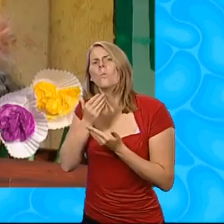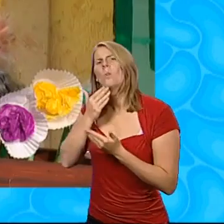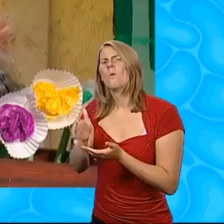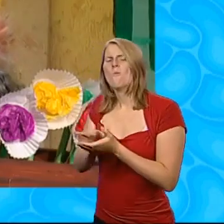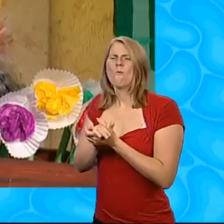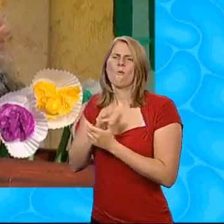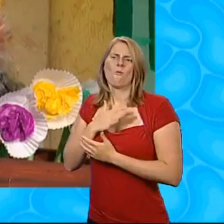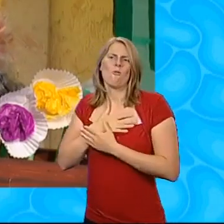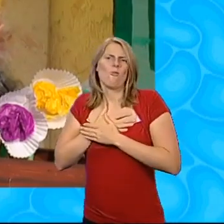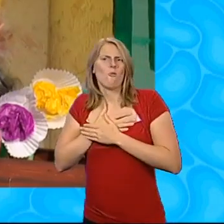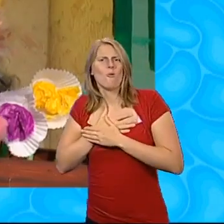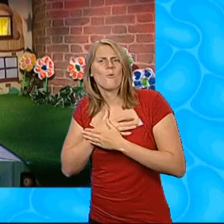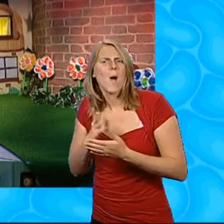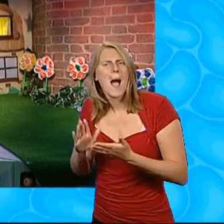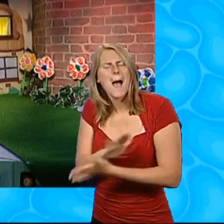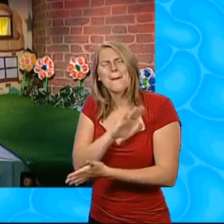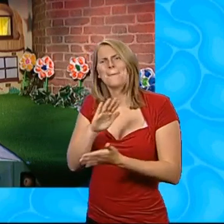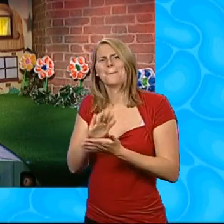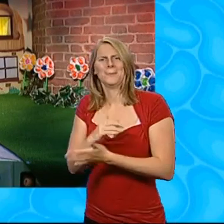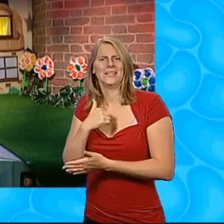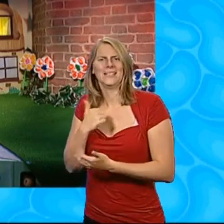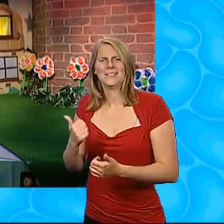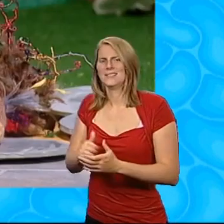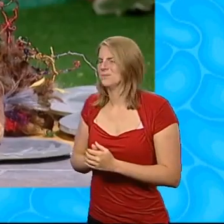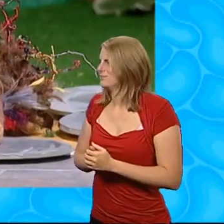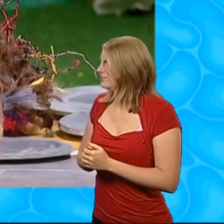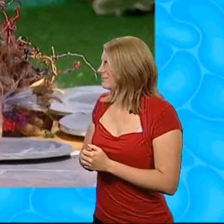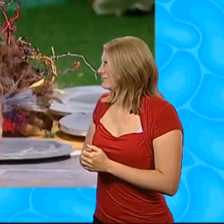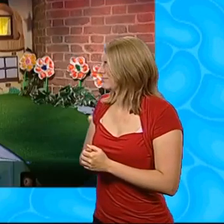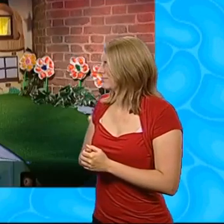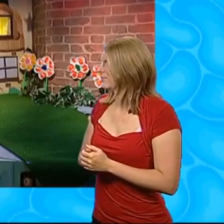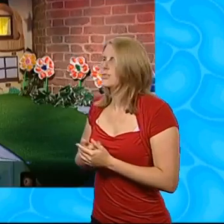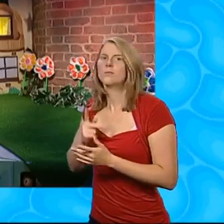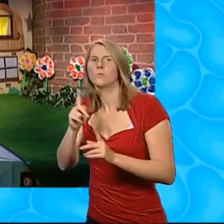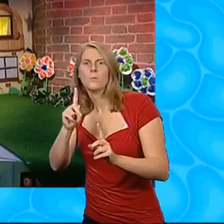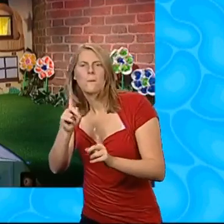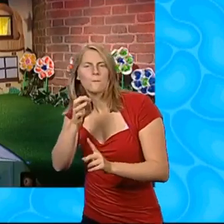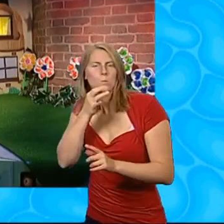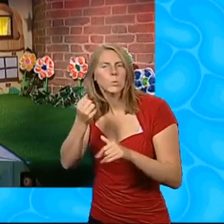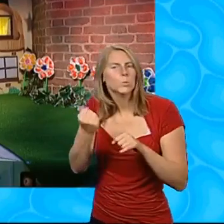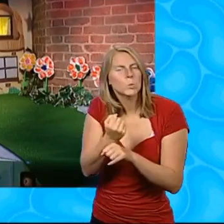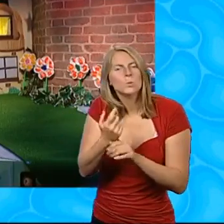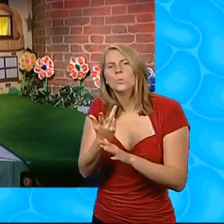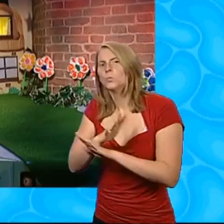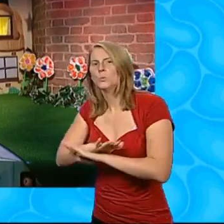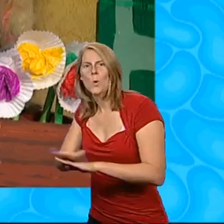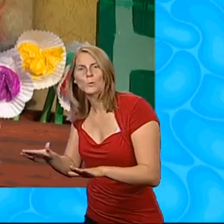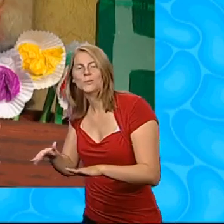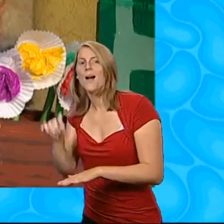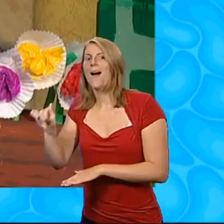Thank you. Okay. There we go. Now that's a happier ending, isn't it? Yes. All right, well, look, how about a few doodle-doos and doodle-don'ts?